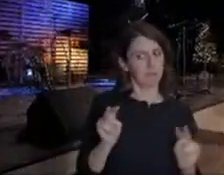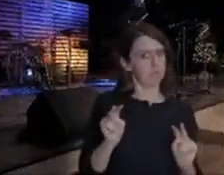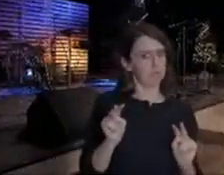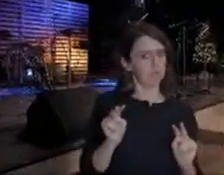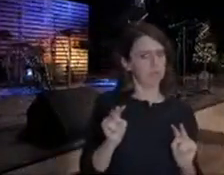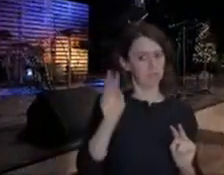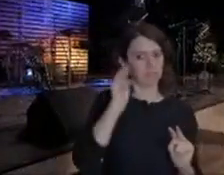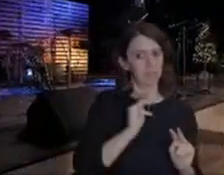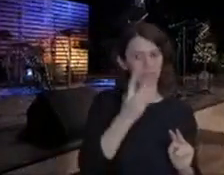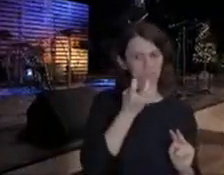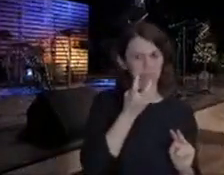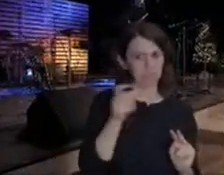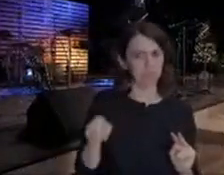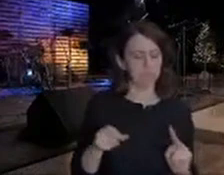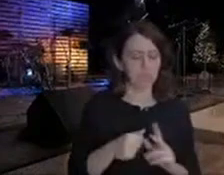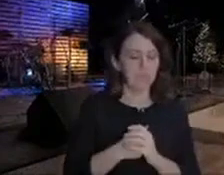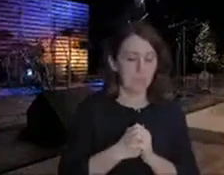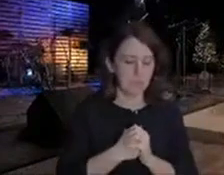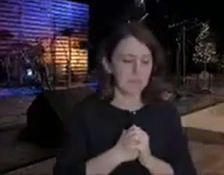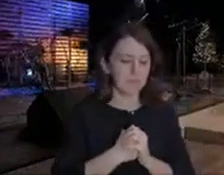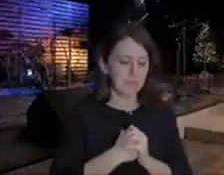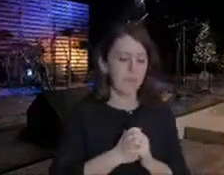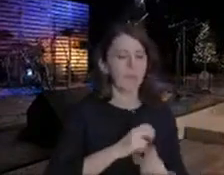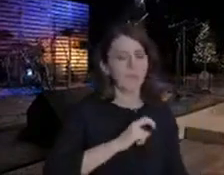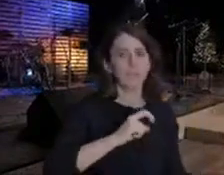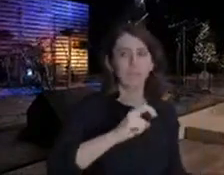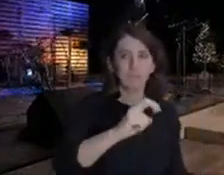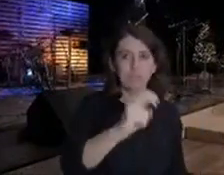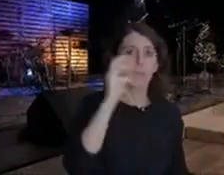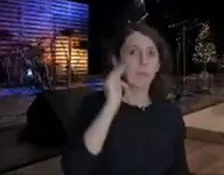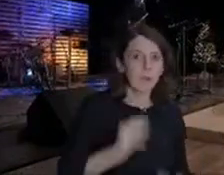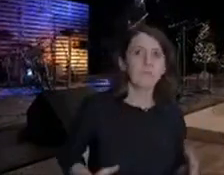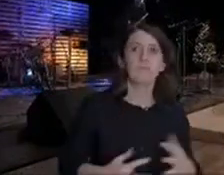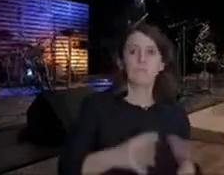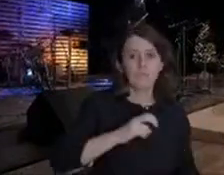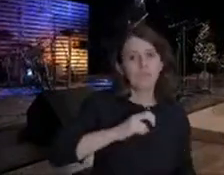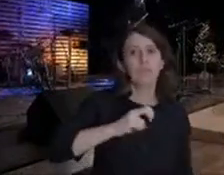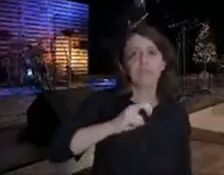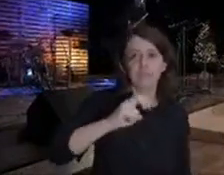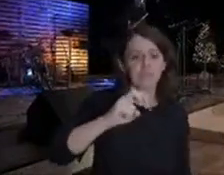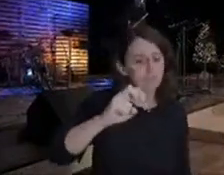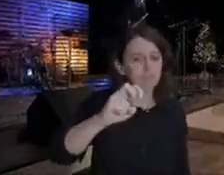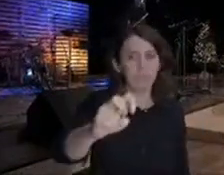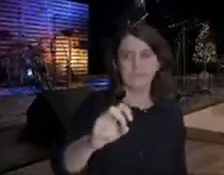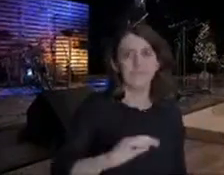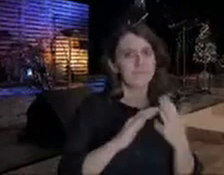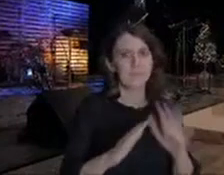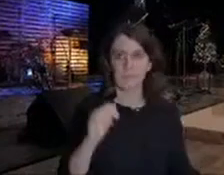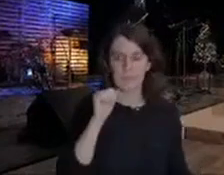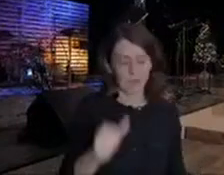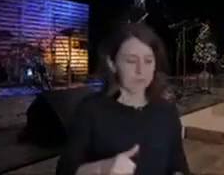thinking. All right, there's a long journey while pregnant across the country on a donkey. Does not sound peaceful to me.